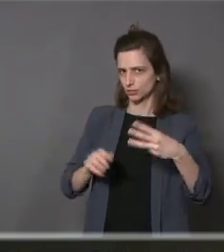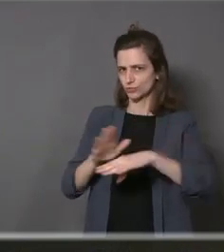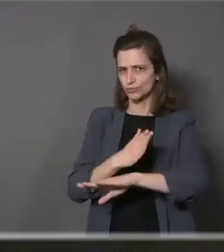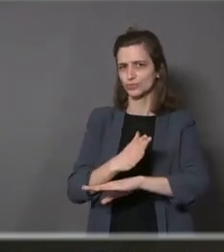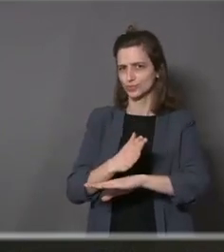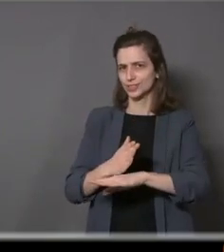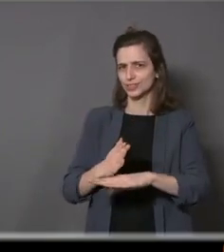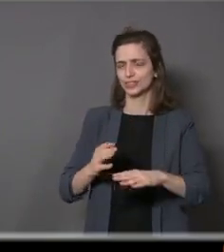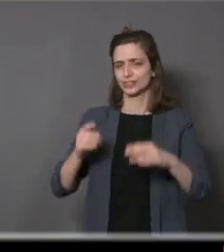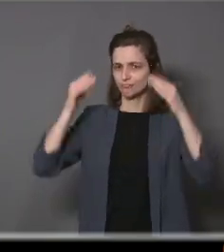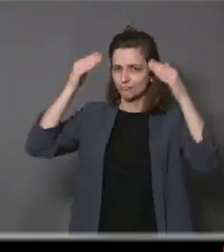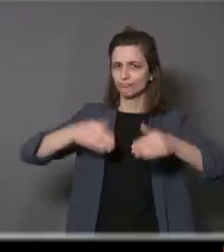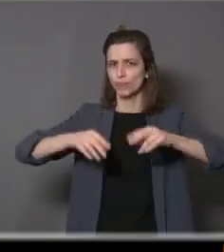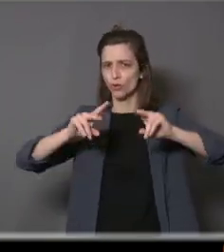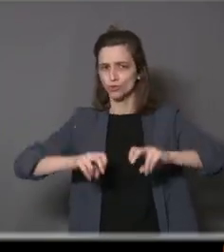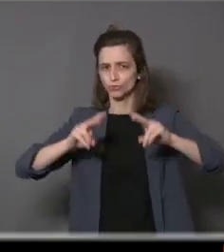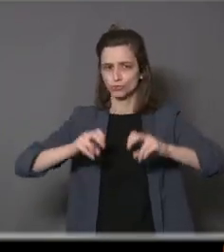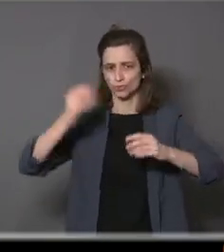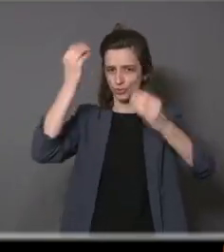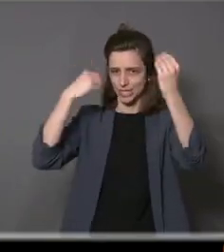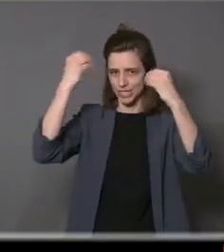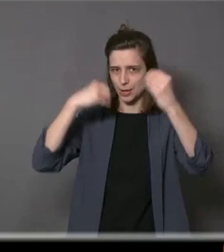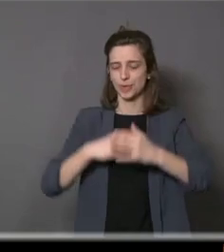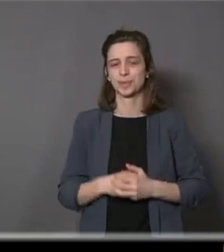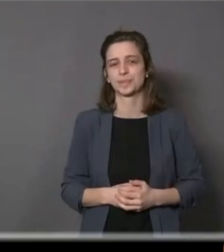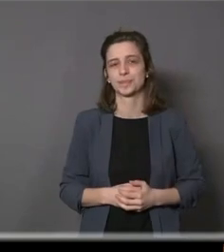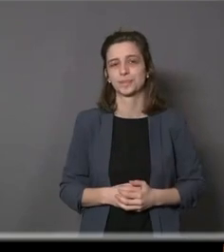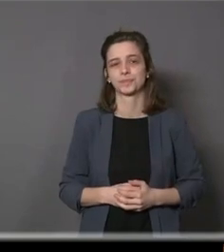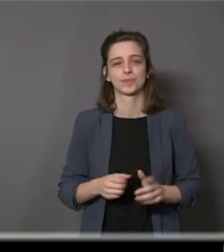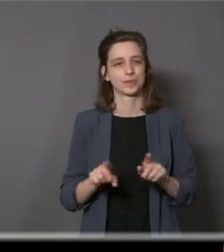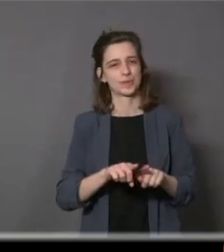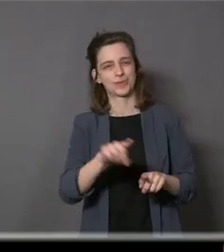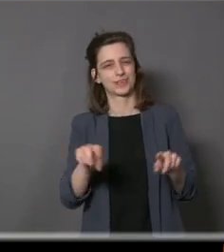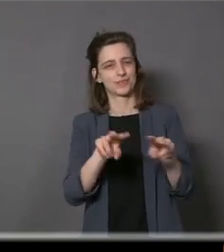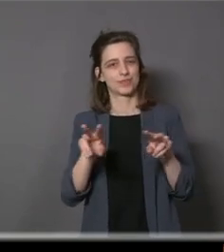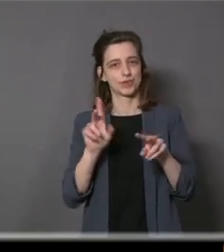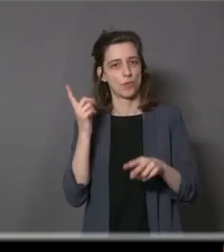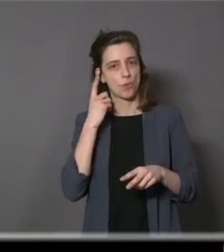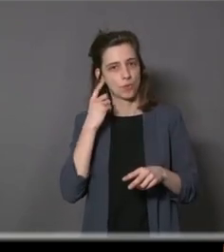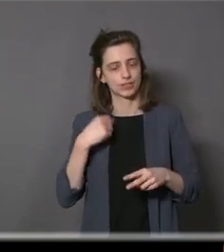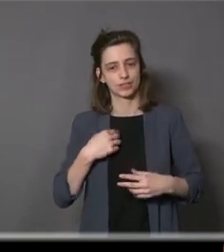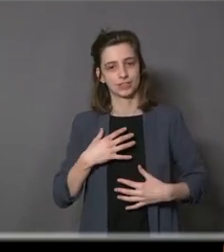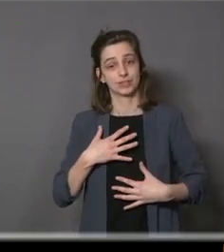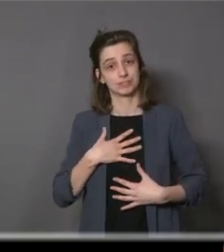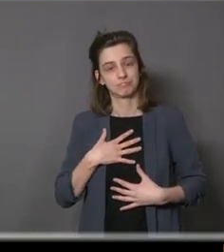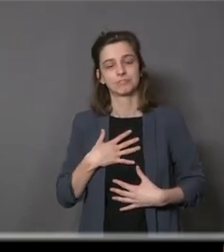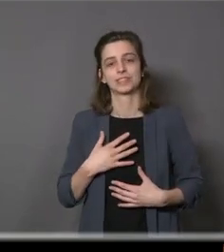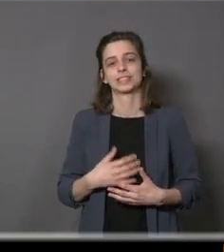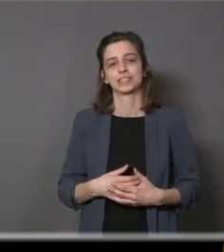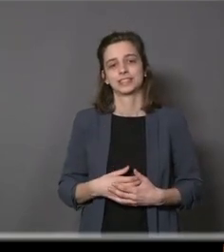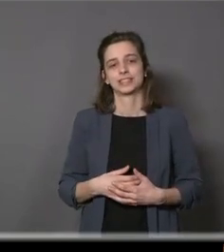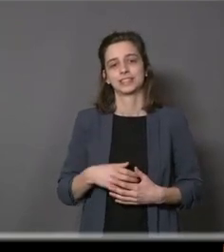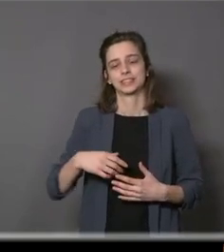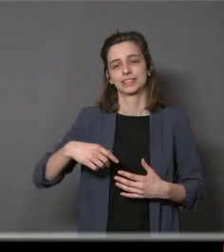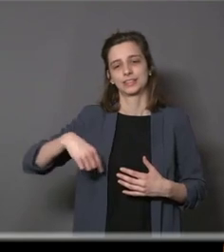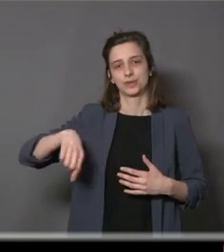medicine. And as you've heard on the video, it's incredible that we come full circle, that Hilda and I are